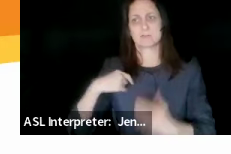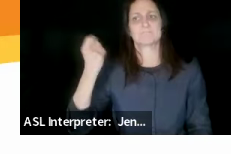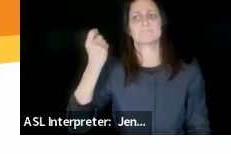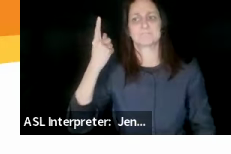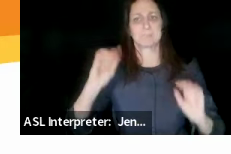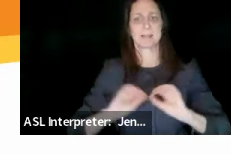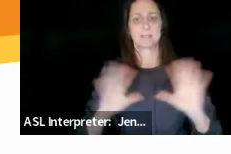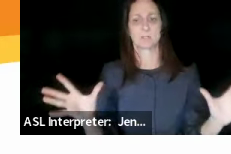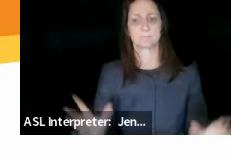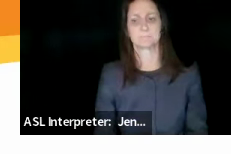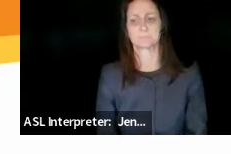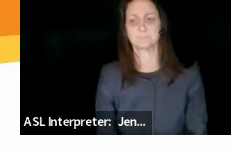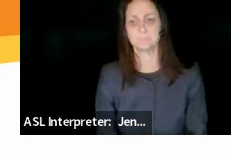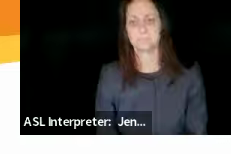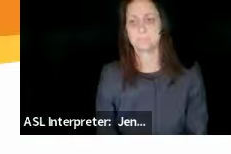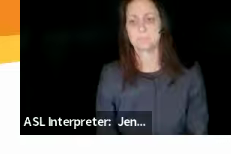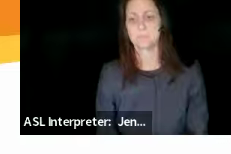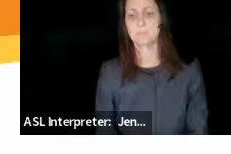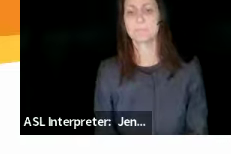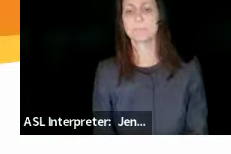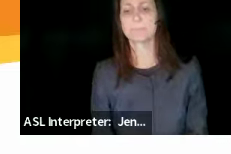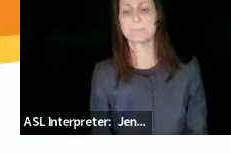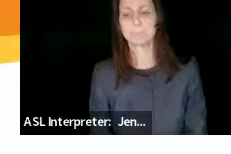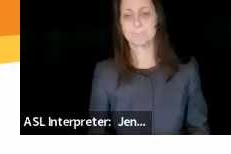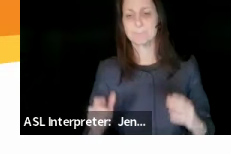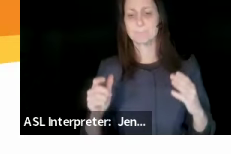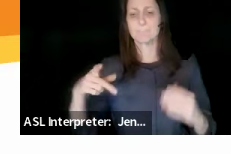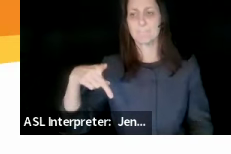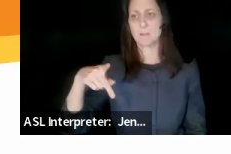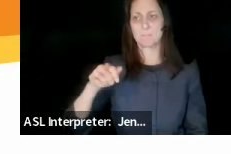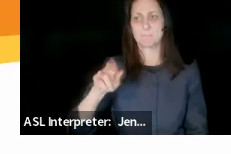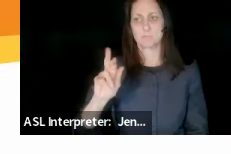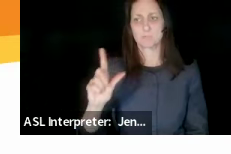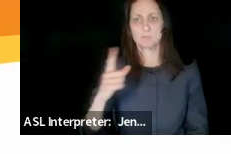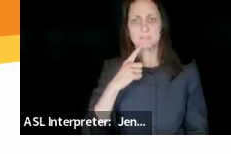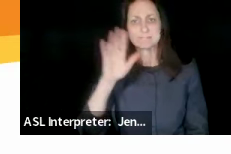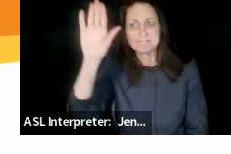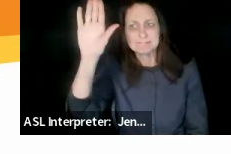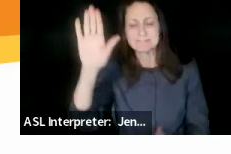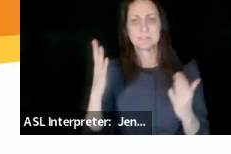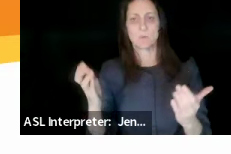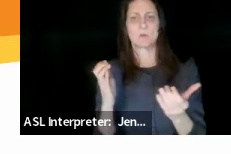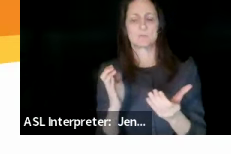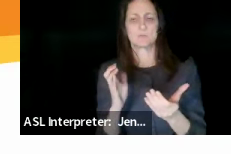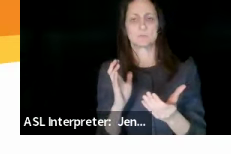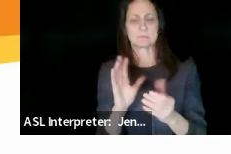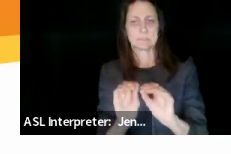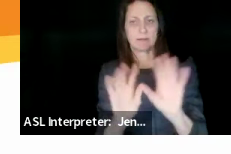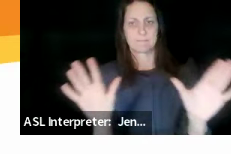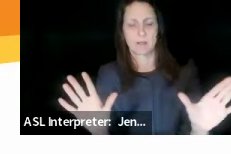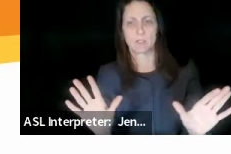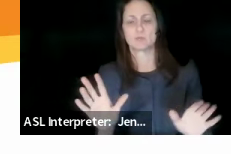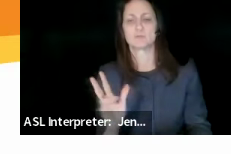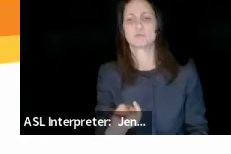want to mention that the budget has two parts. One is the Excel file, and the other word is a